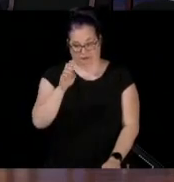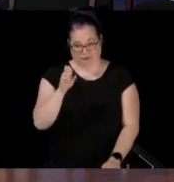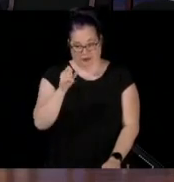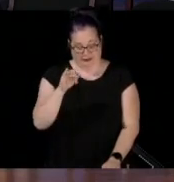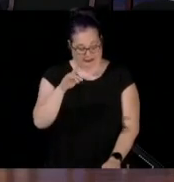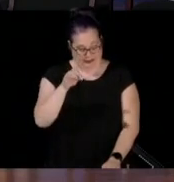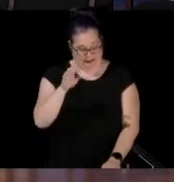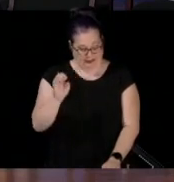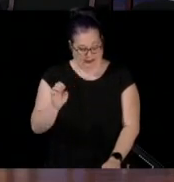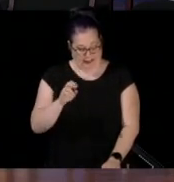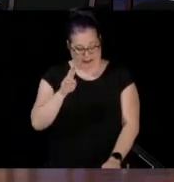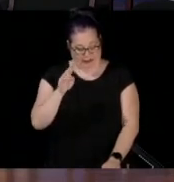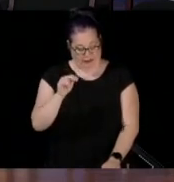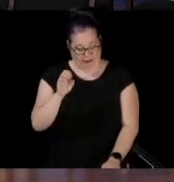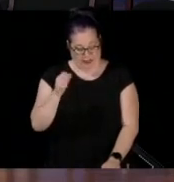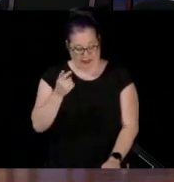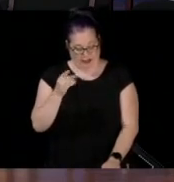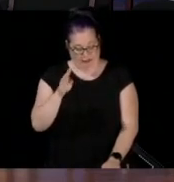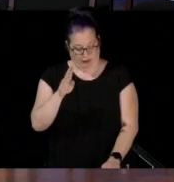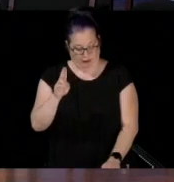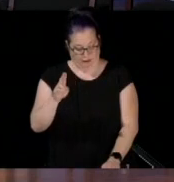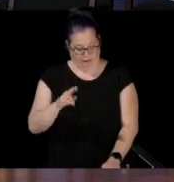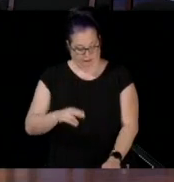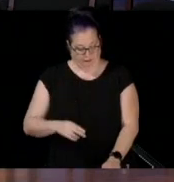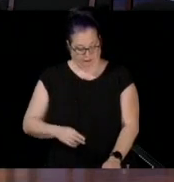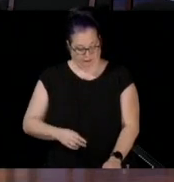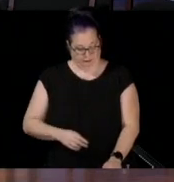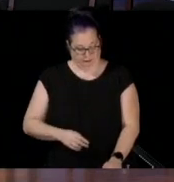Kaside Unegbu.